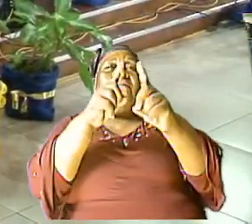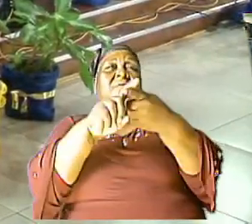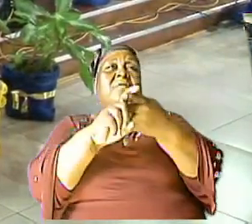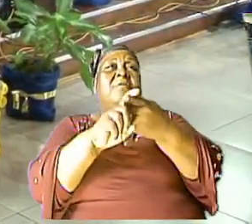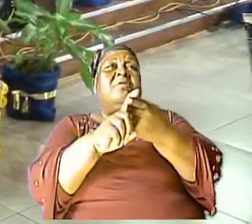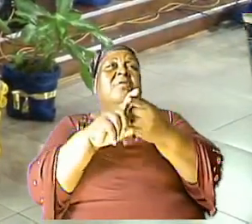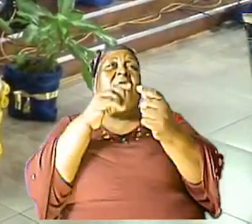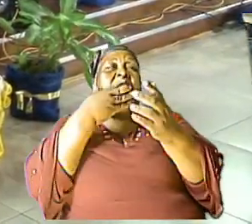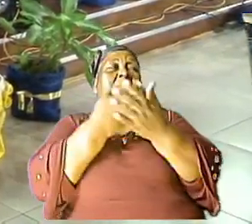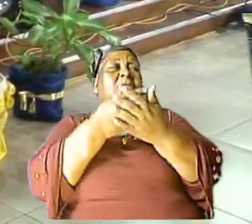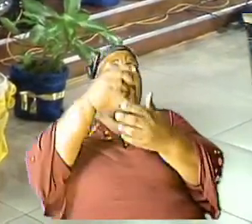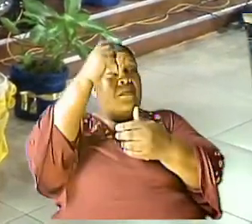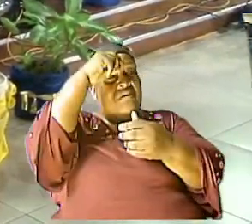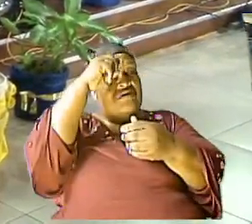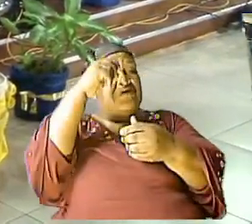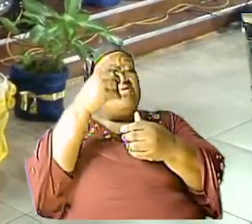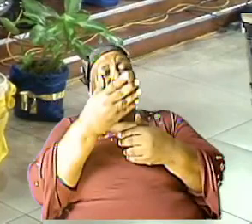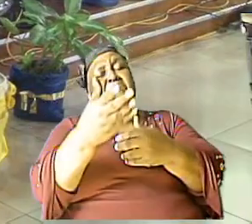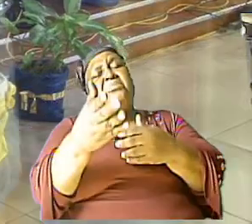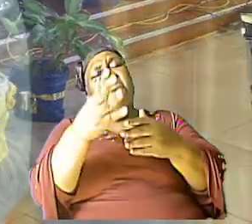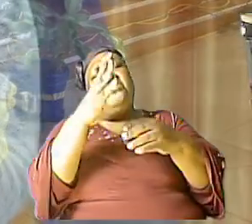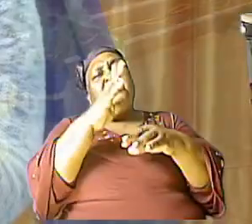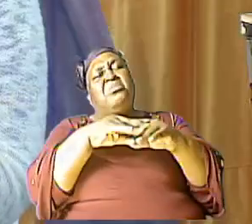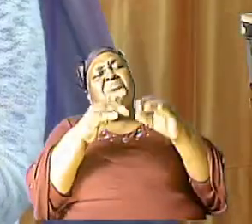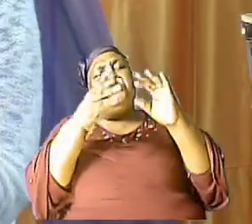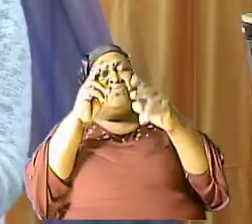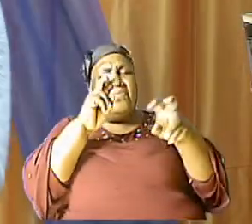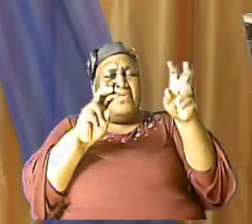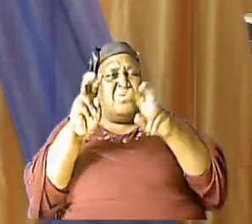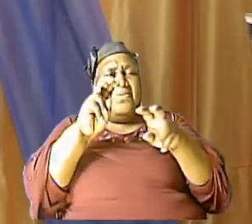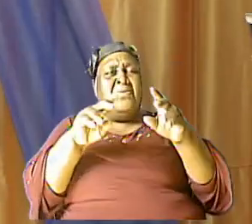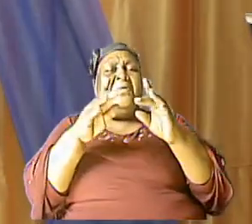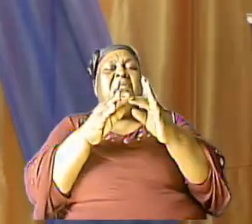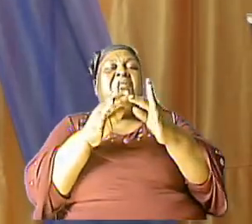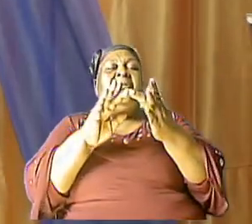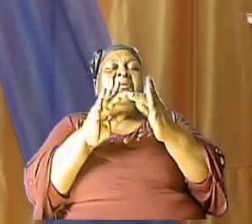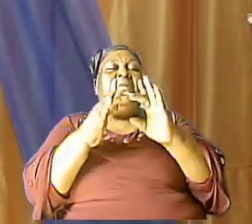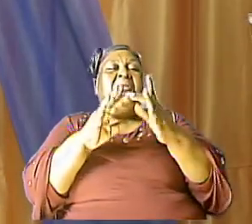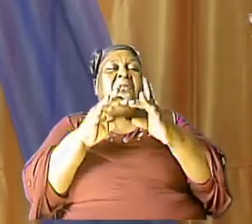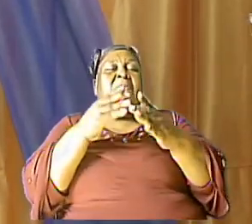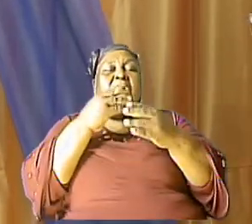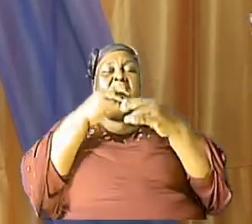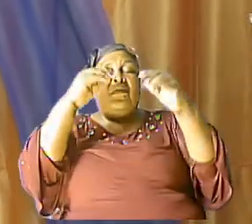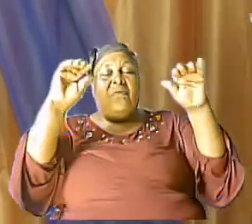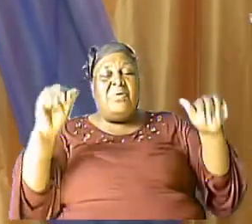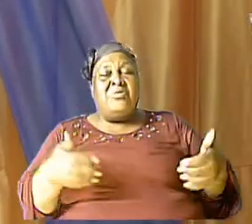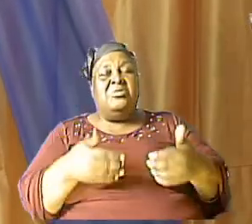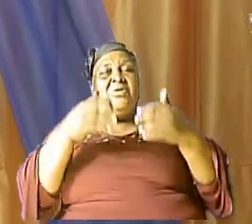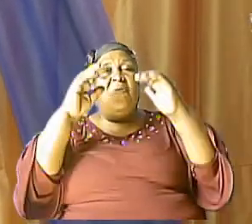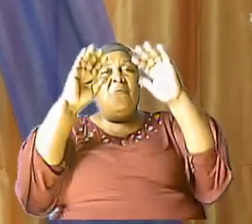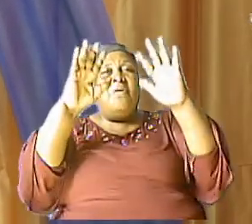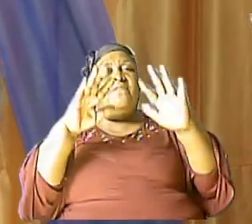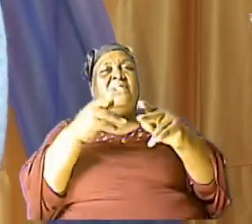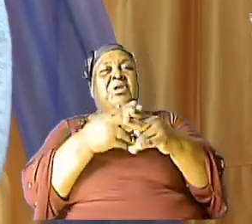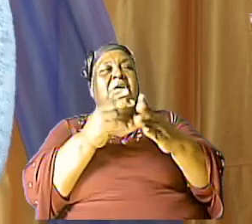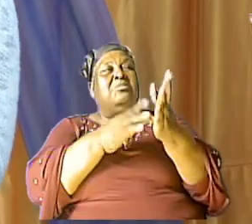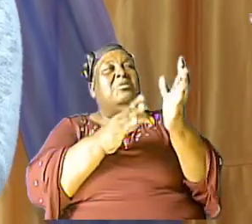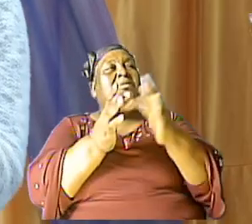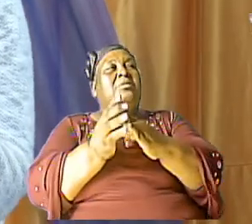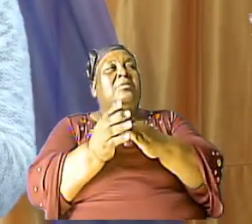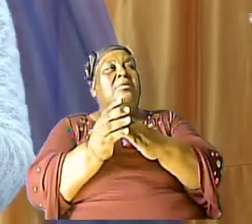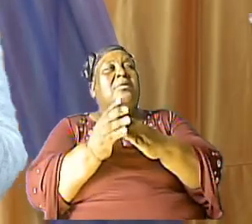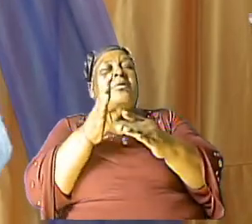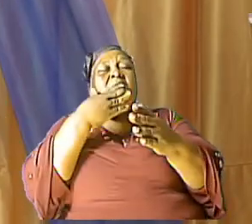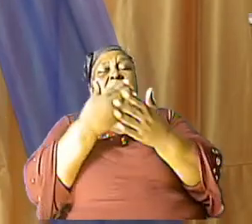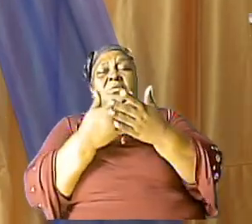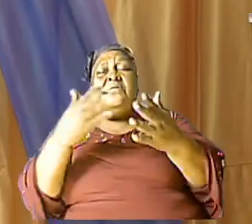those who are online, I greet you all in the wonderful name of Jesus. Praise the Lord. It's a good thing to be in the land